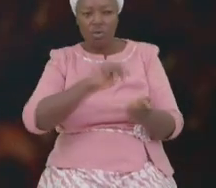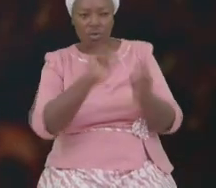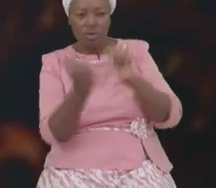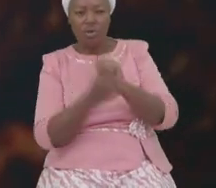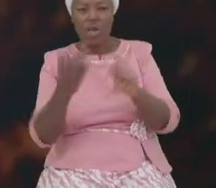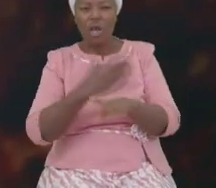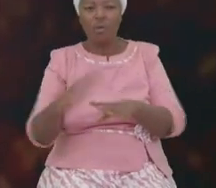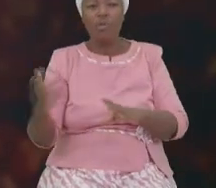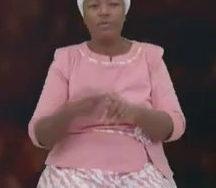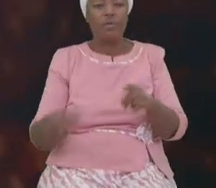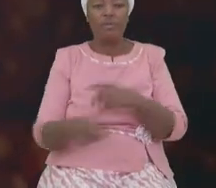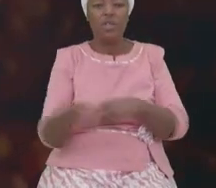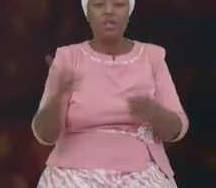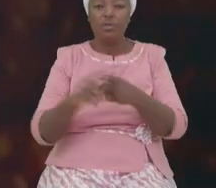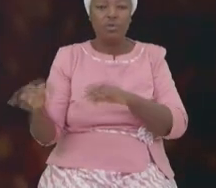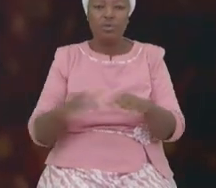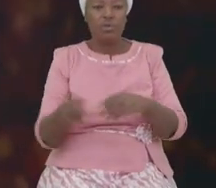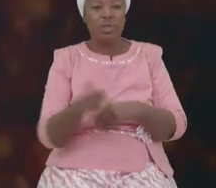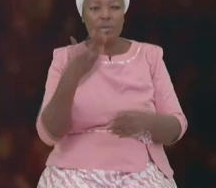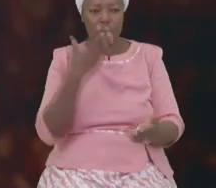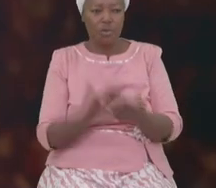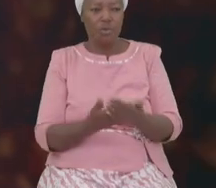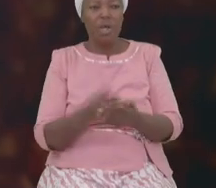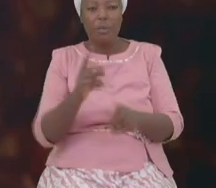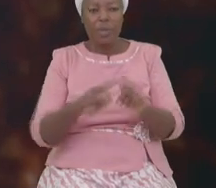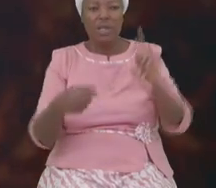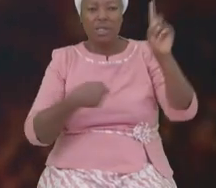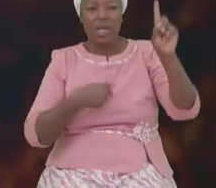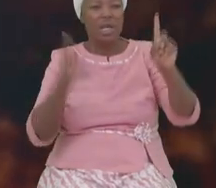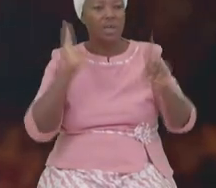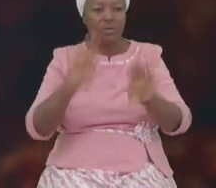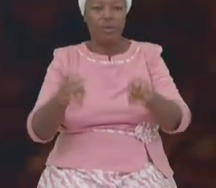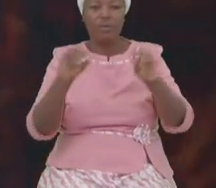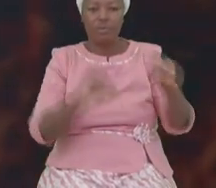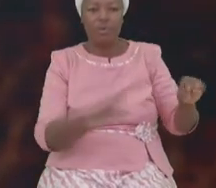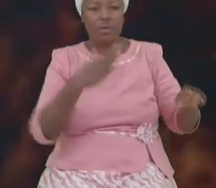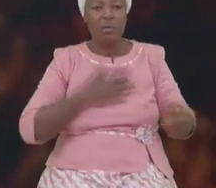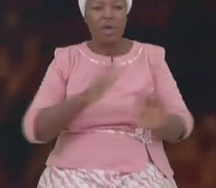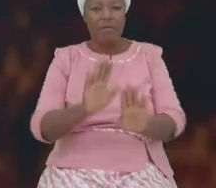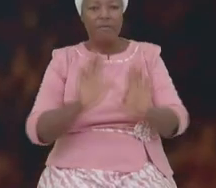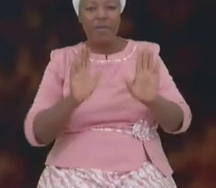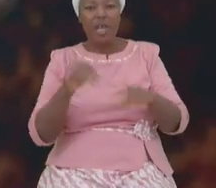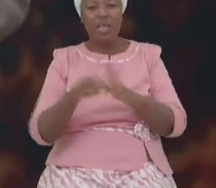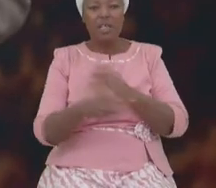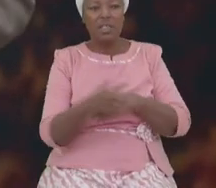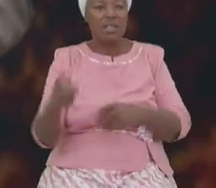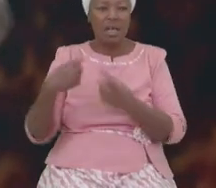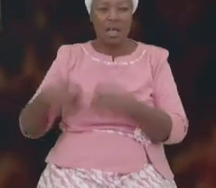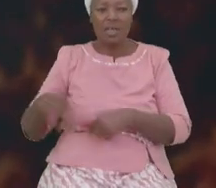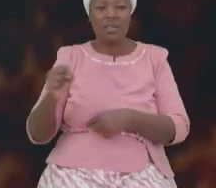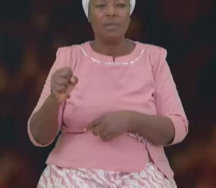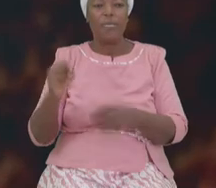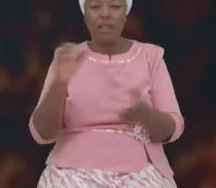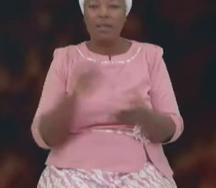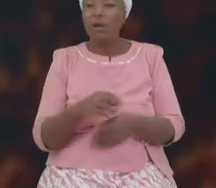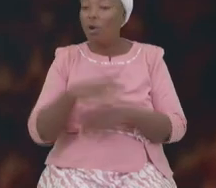from them to do them good, but I will put my fear in their hearts,